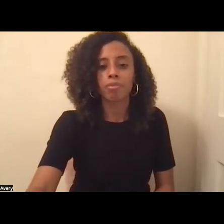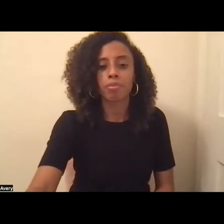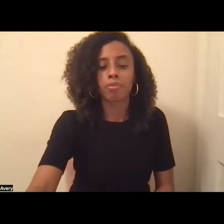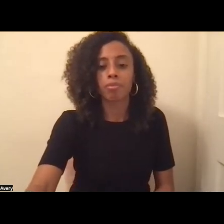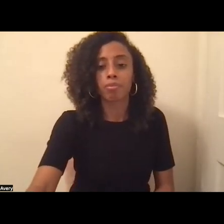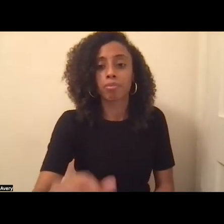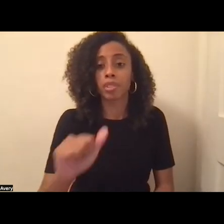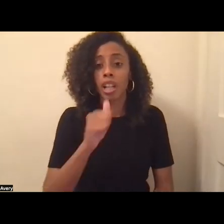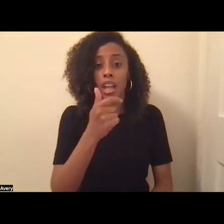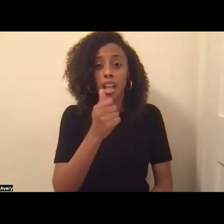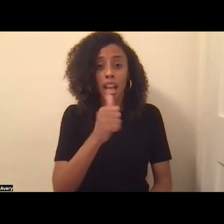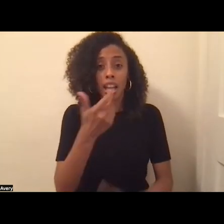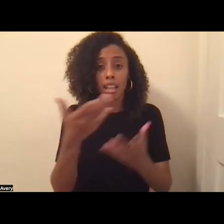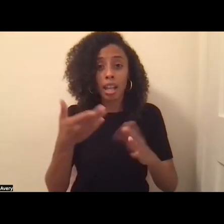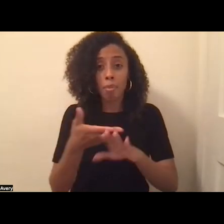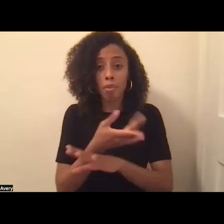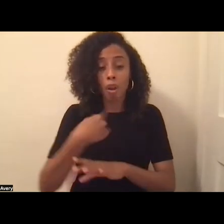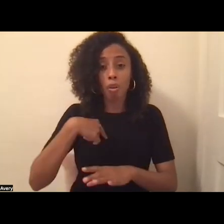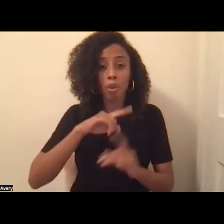Anything before we go? Yes, Ebony.